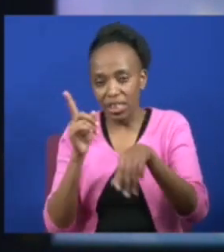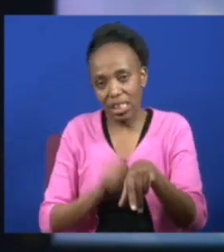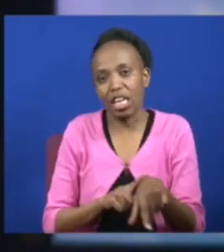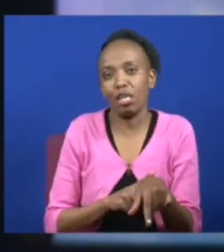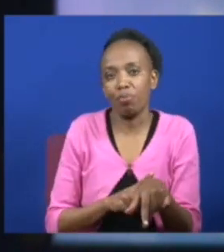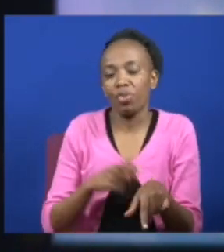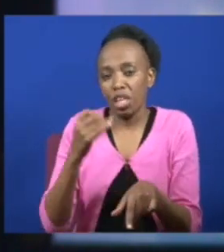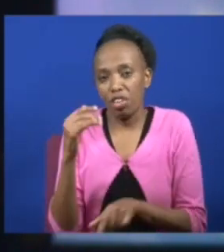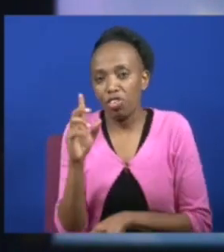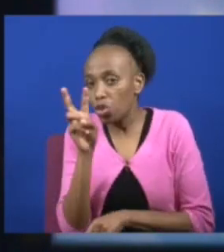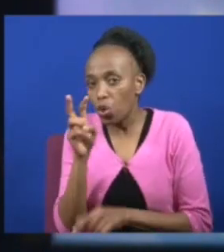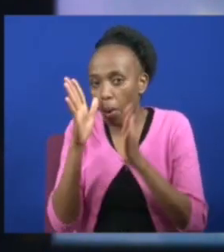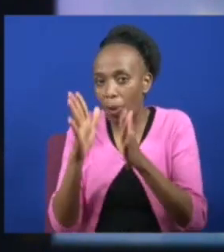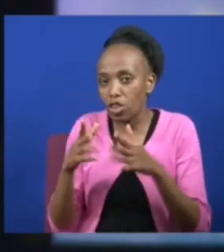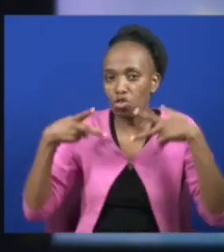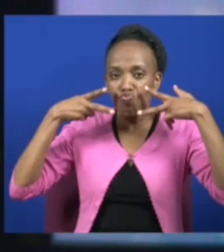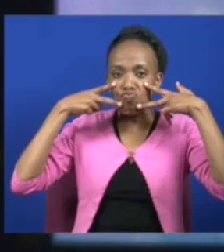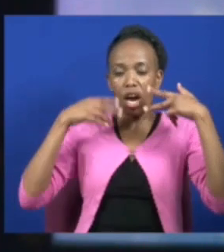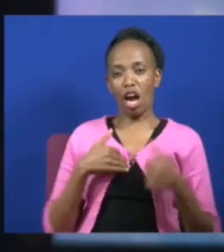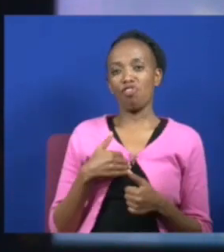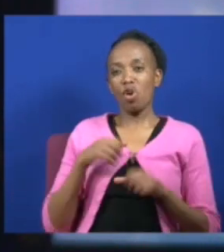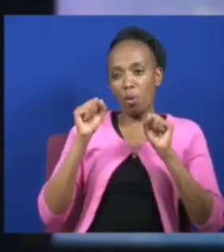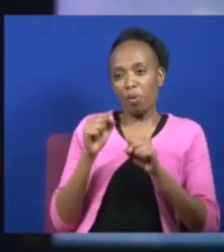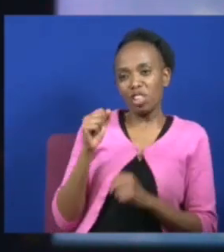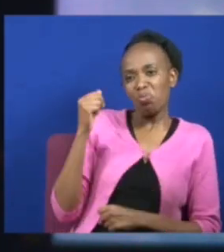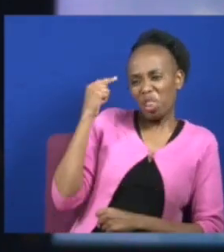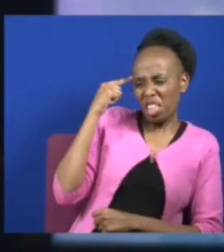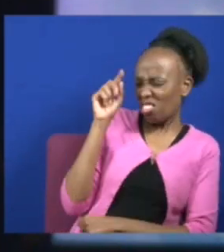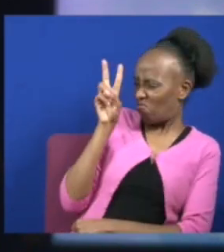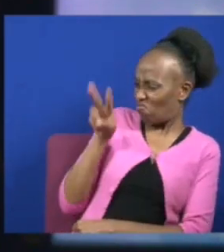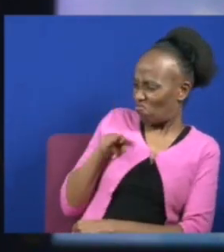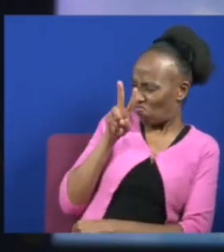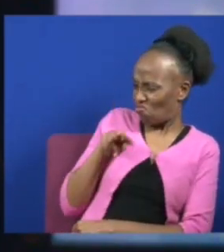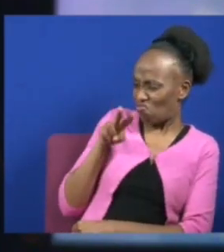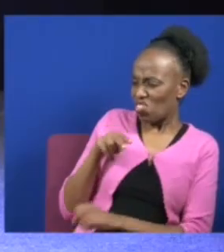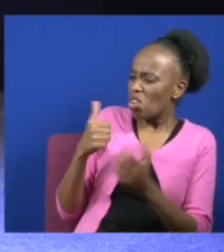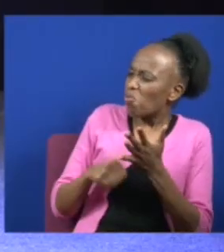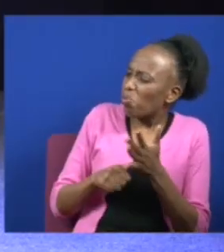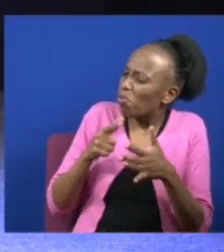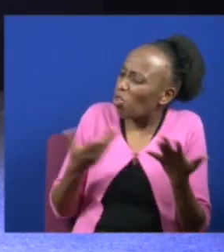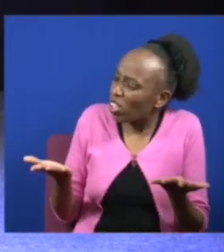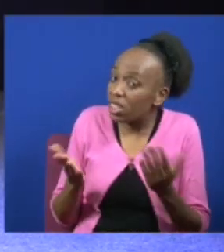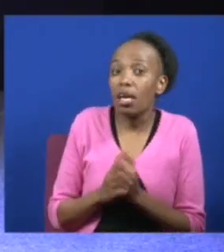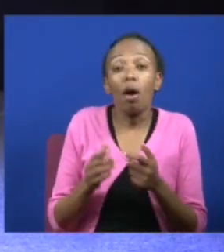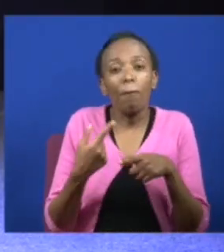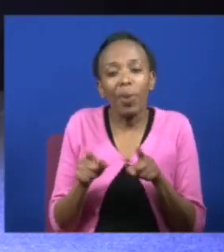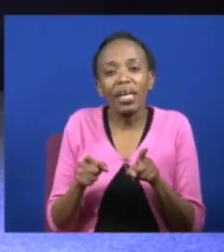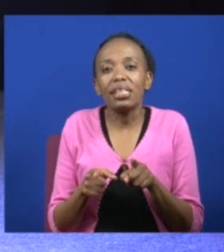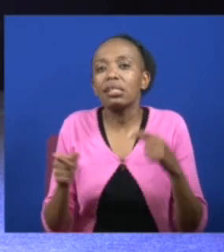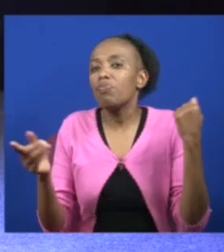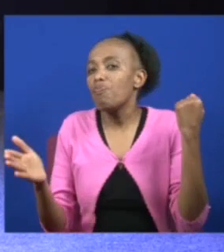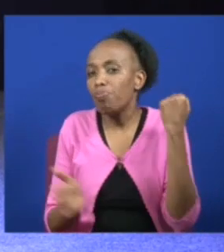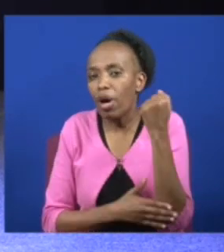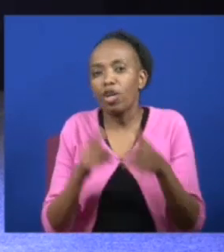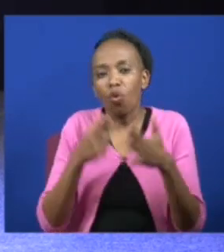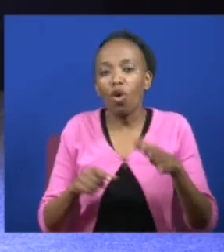time, if you saw somebody wearing a mask, you could almost twist your nose. It's like, what do you want to show us? But worst of